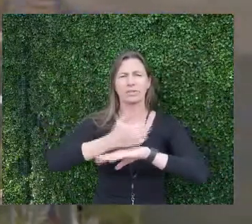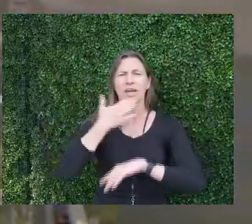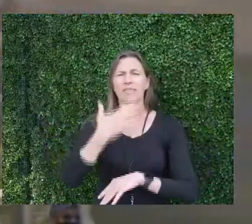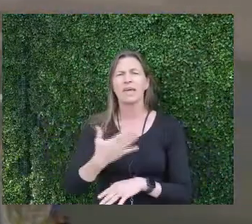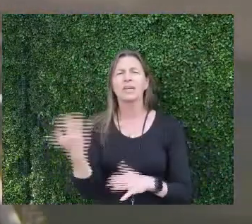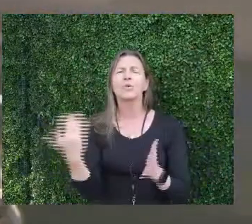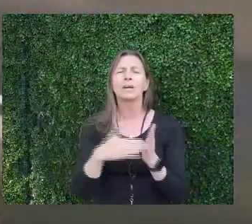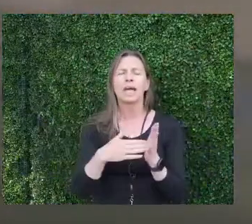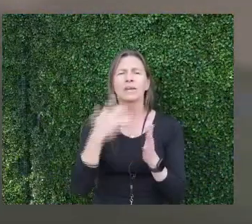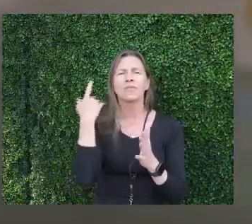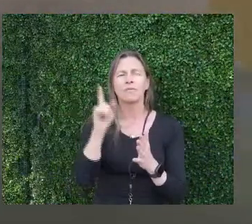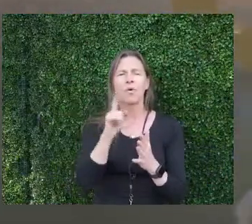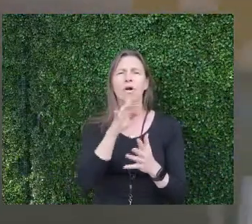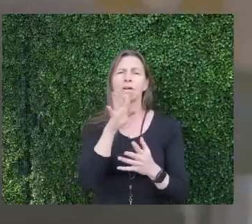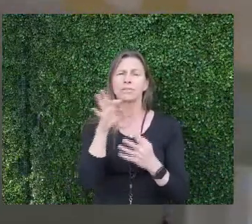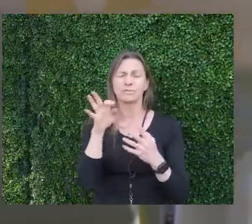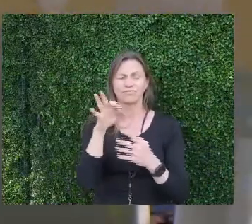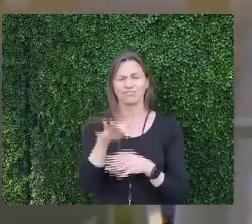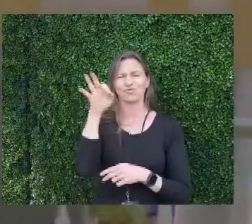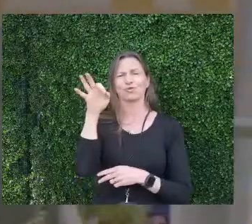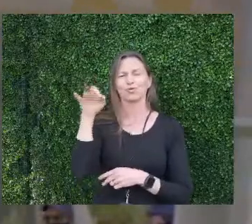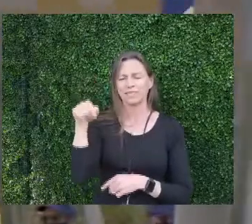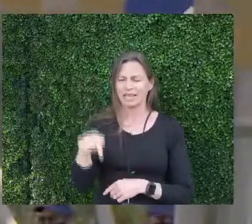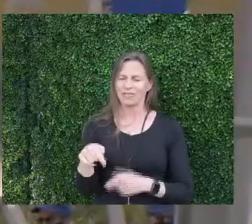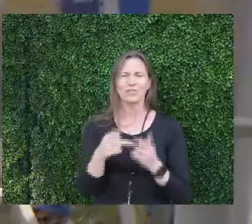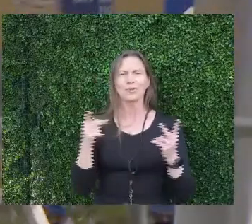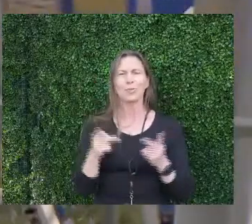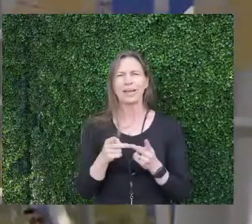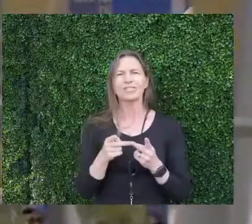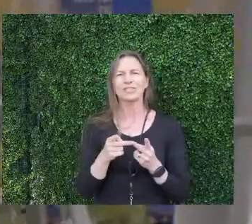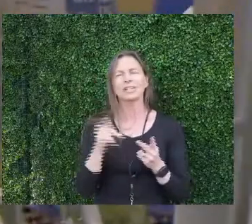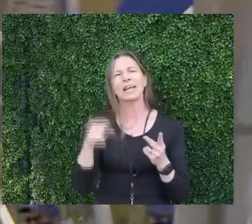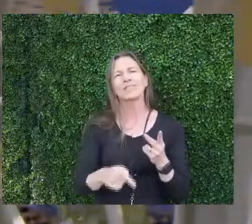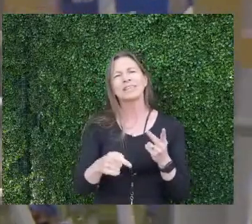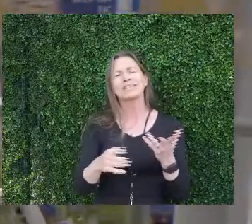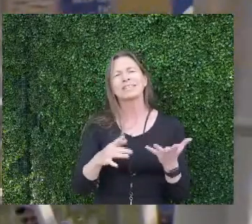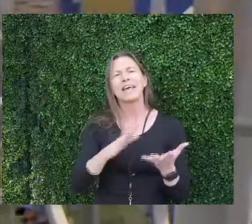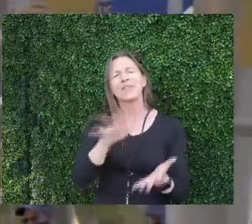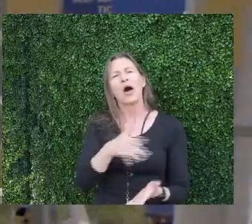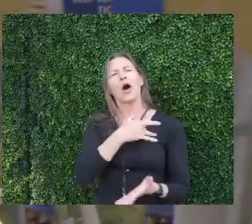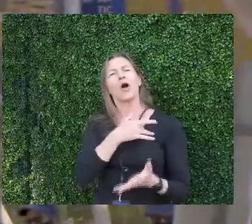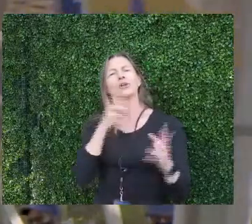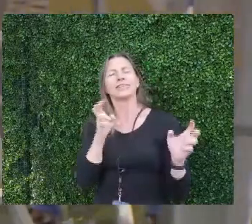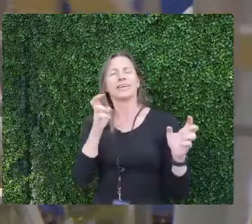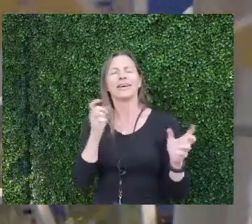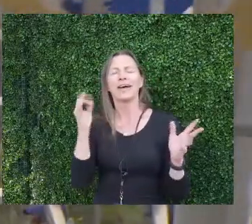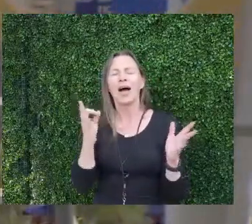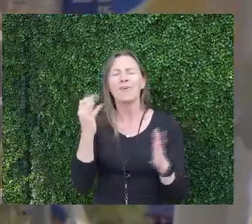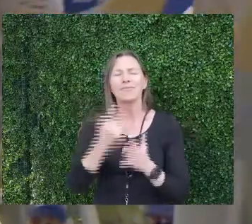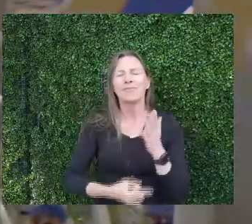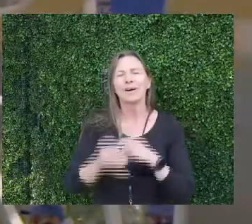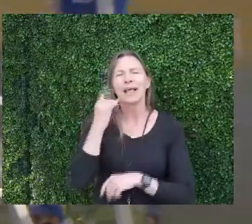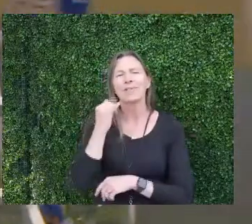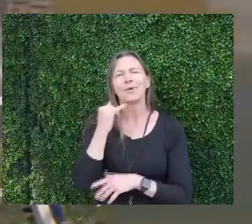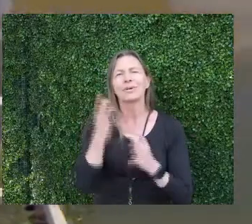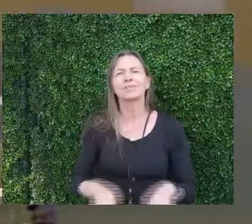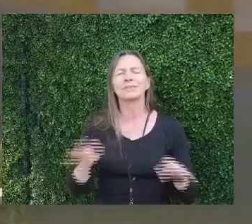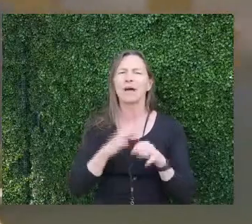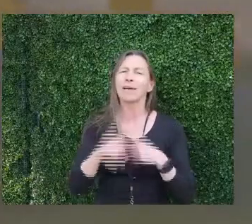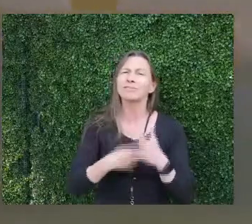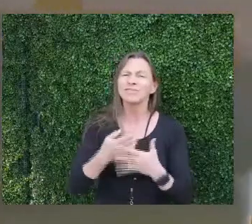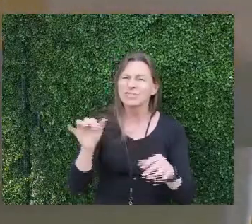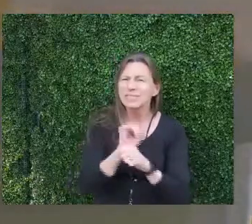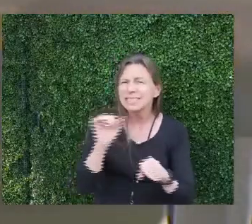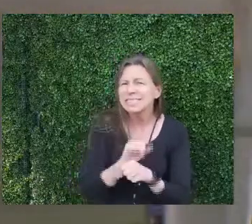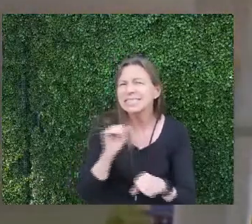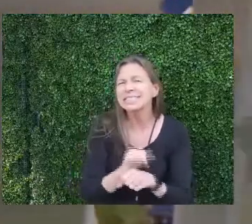for choosing this location of all. This is at the heart of what California is about. Entertainment industry, good labor